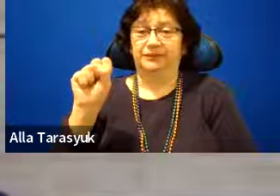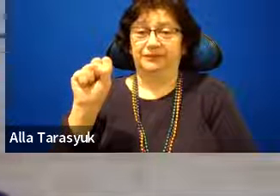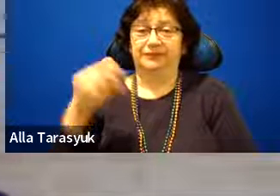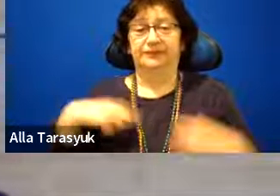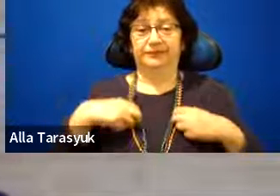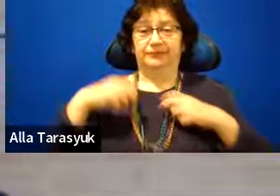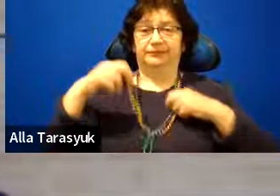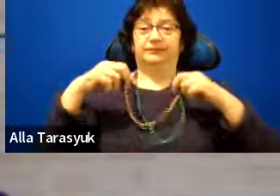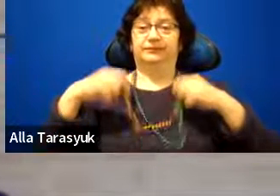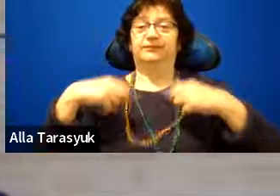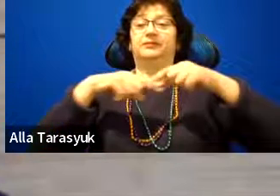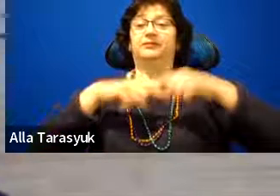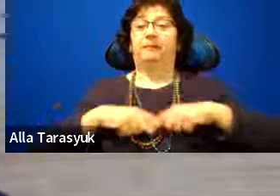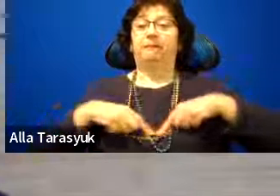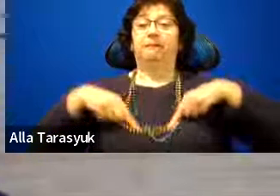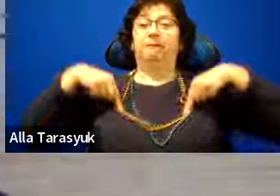Beads.